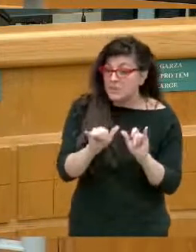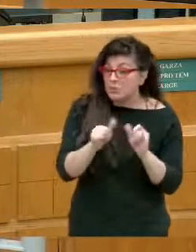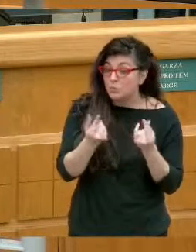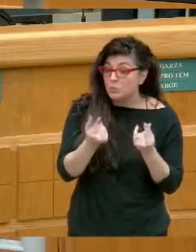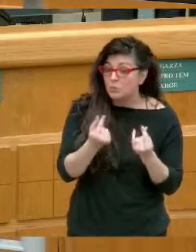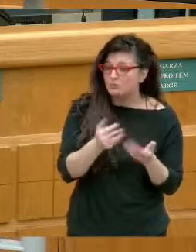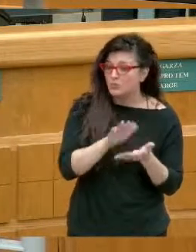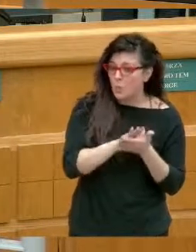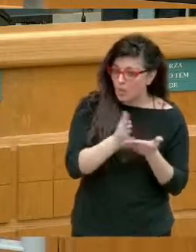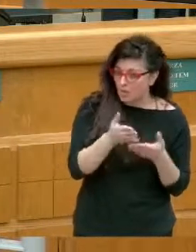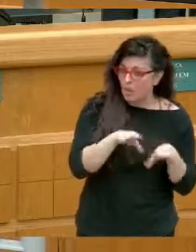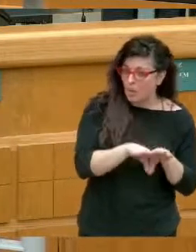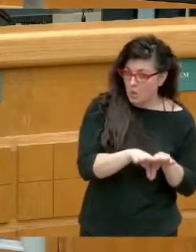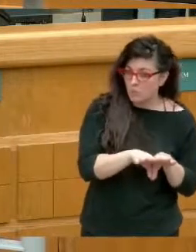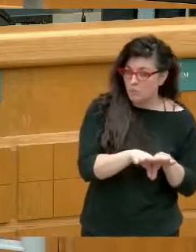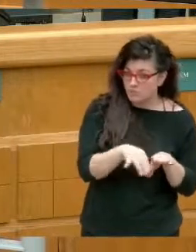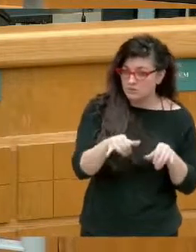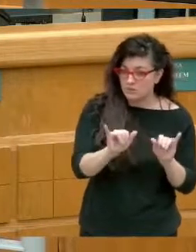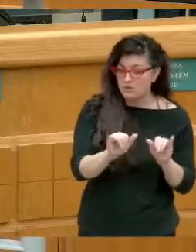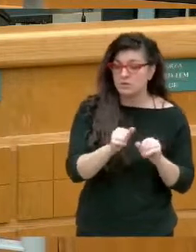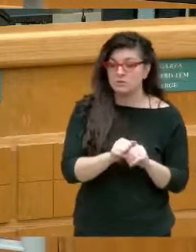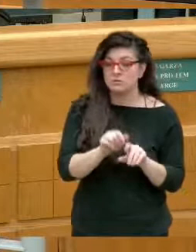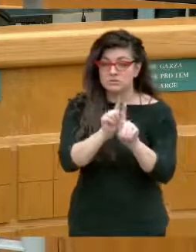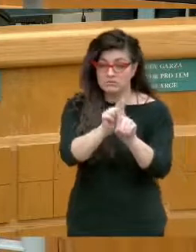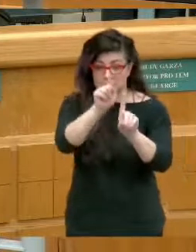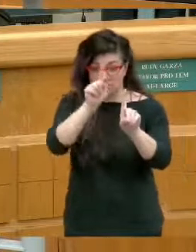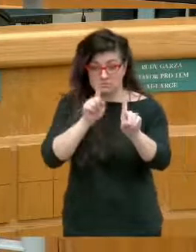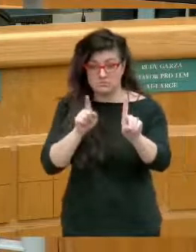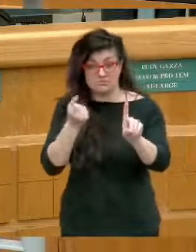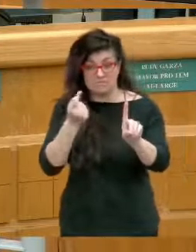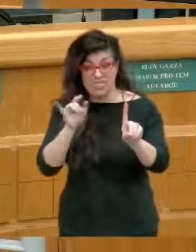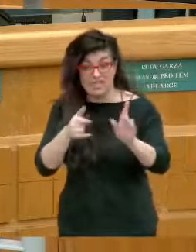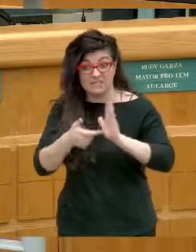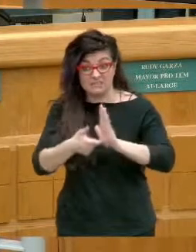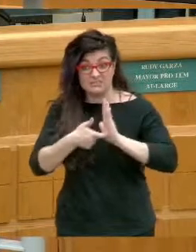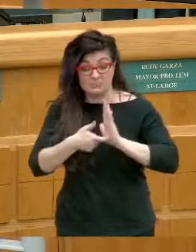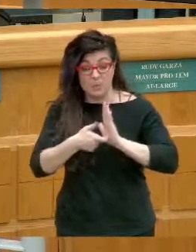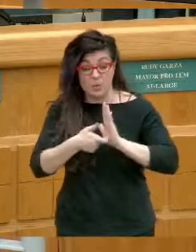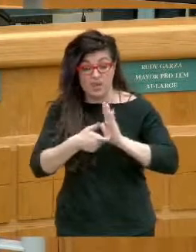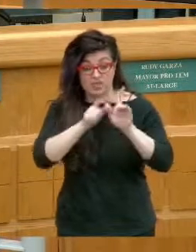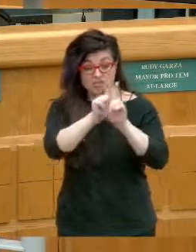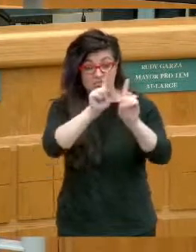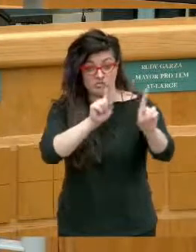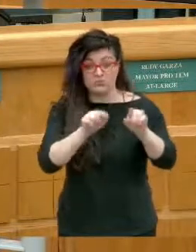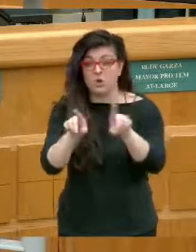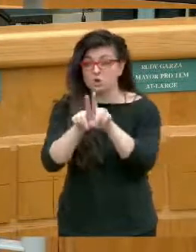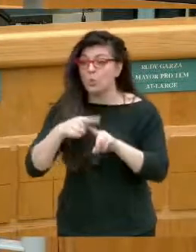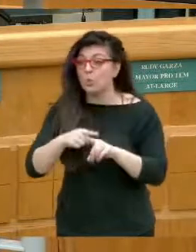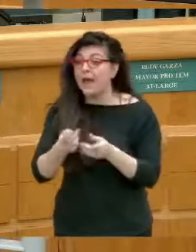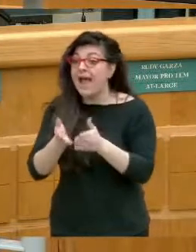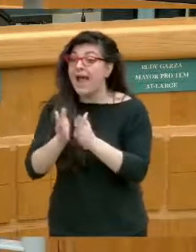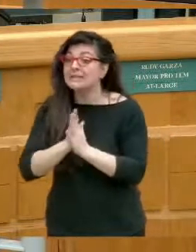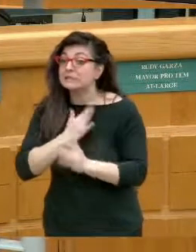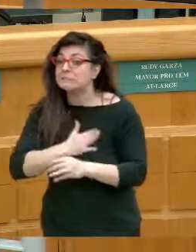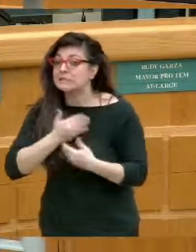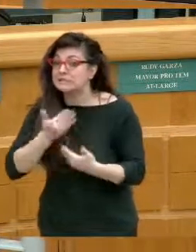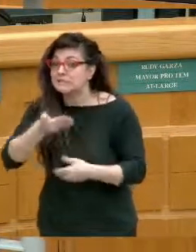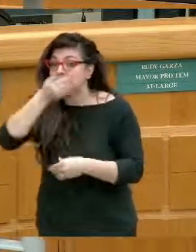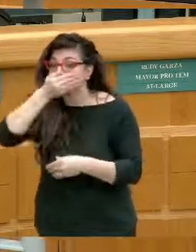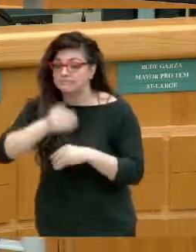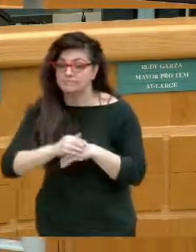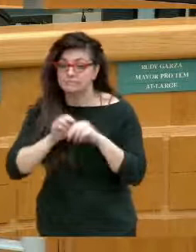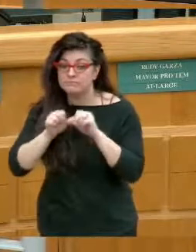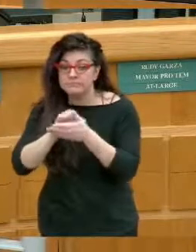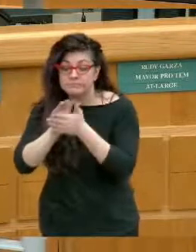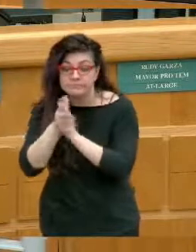us being mandated to social distance and being asked to wear masks, be hygienic and wash your hands, and